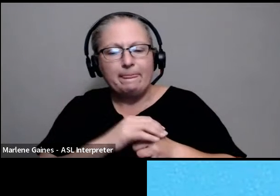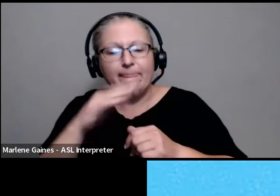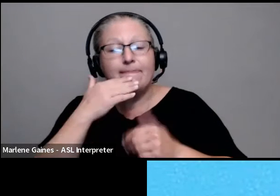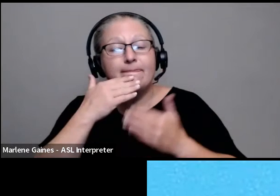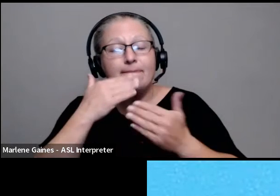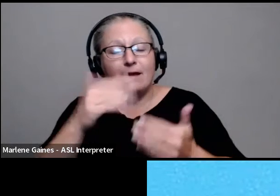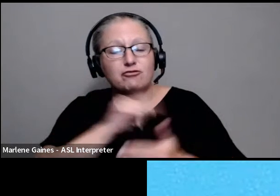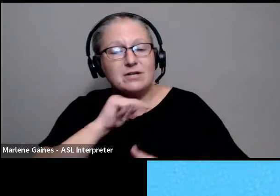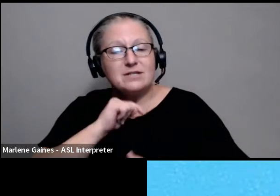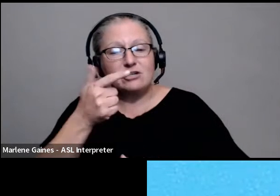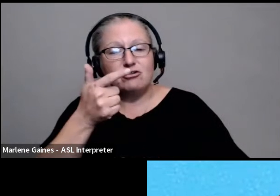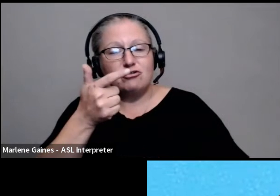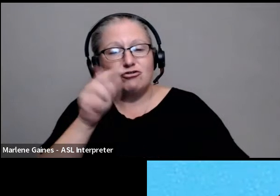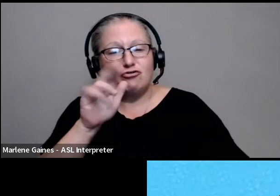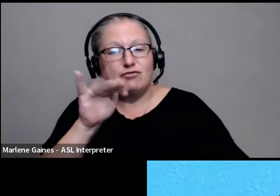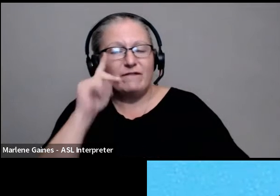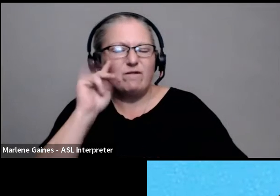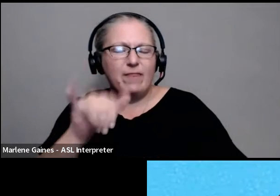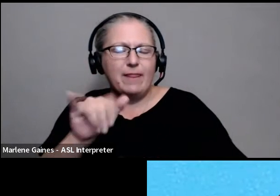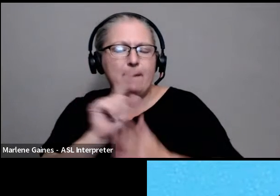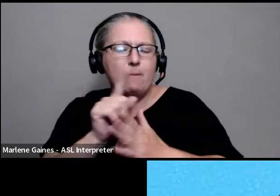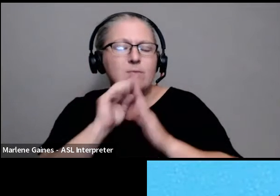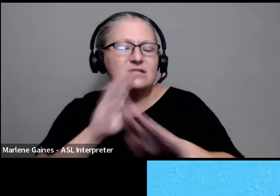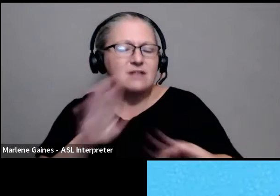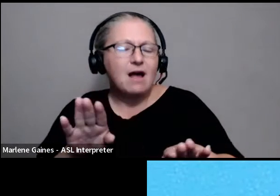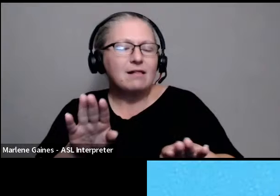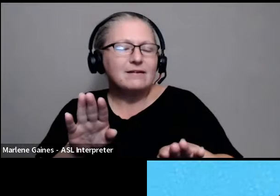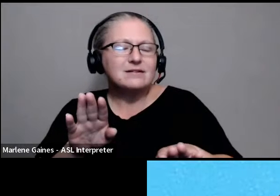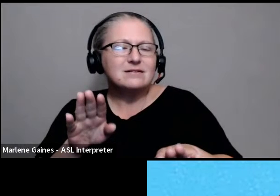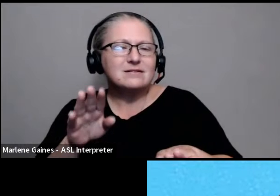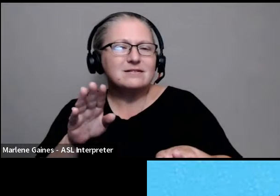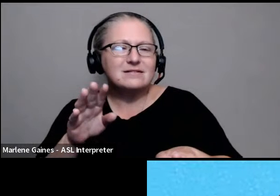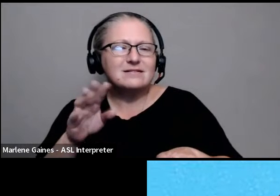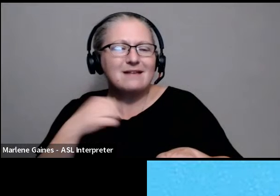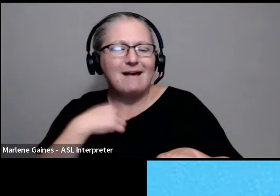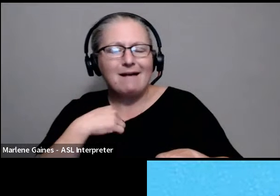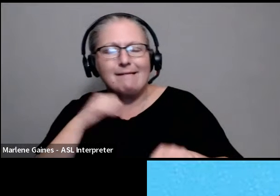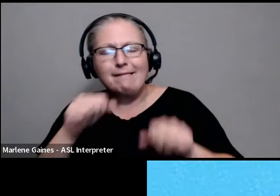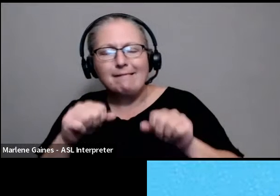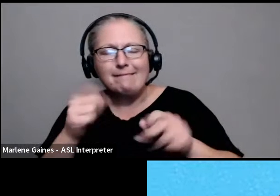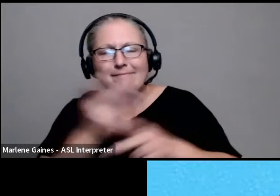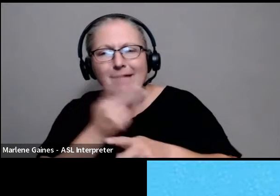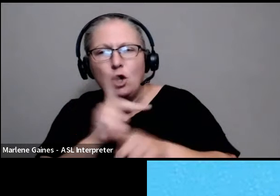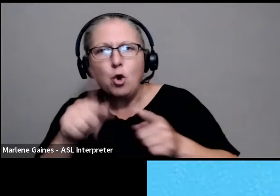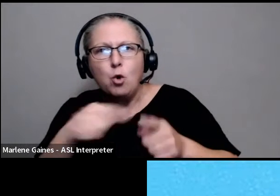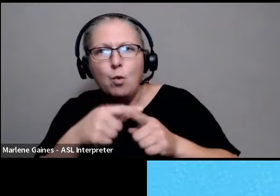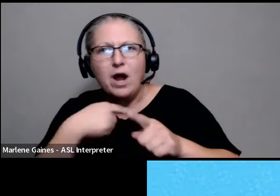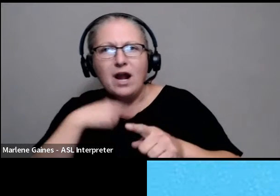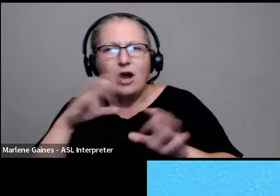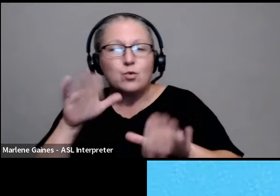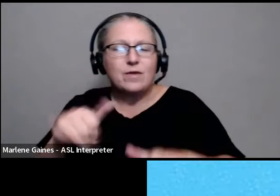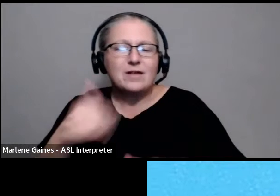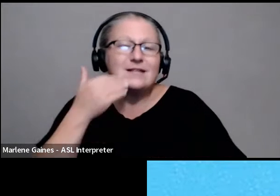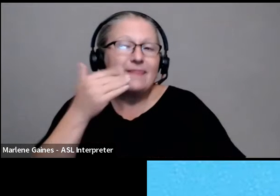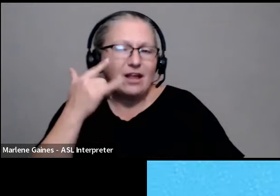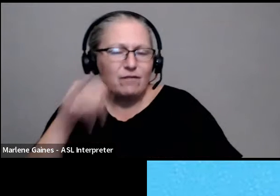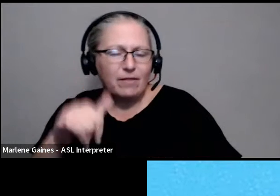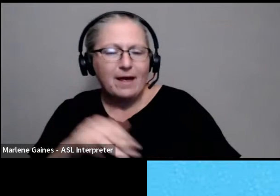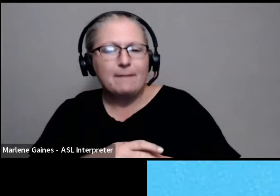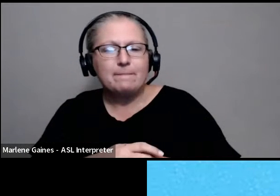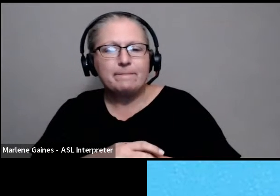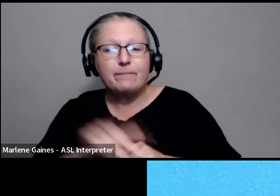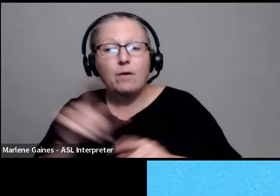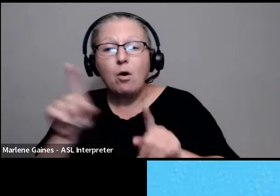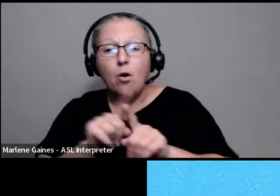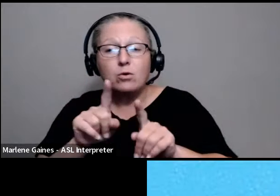you, Trustee Griffin, for that moment of silence. That I was contemplating that or trying to figure out when to put that in. So thank you for that. The other thing I wanted to mention